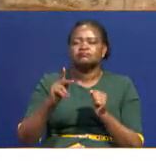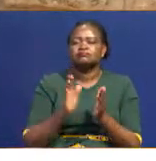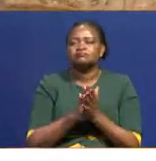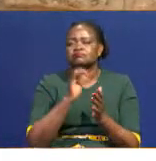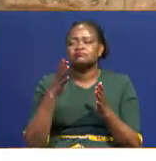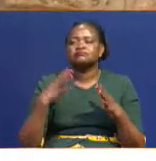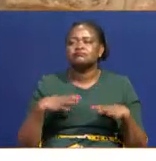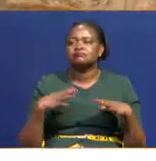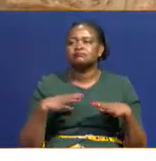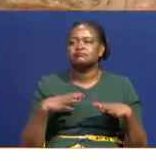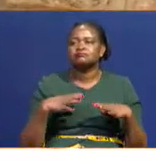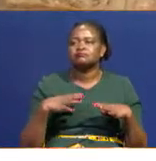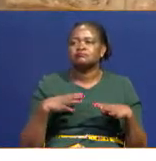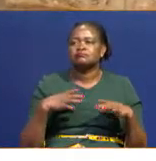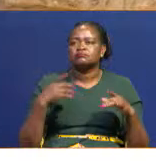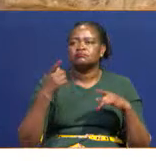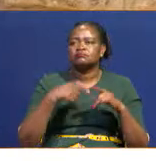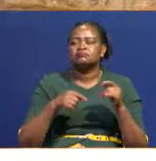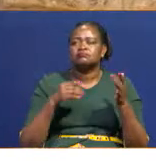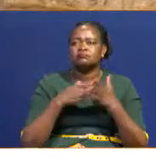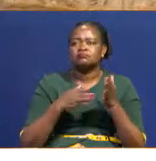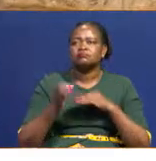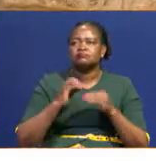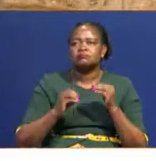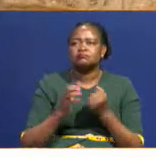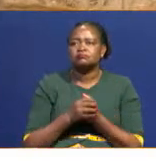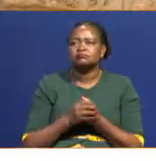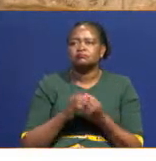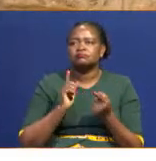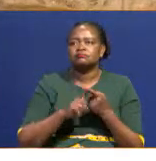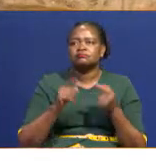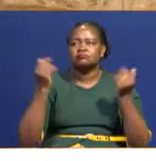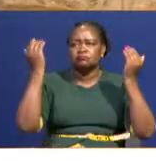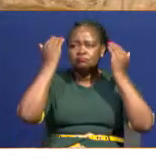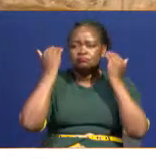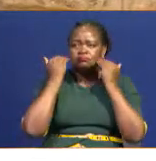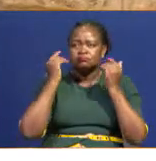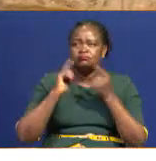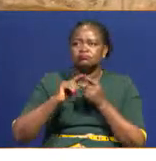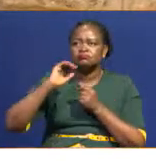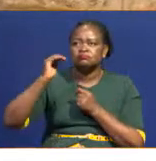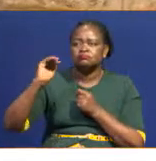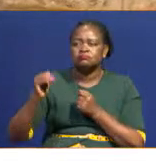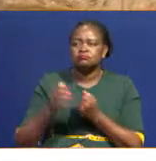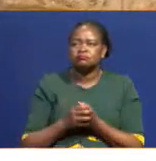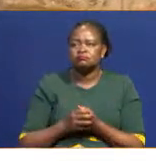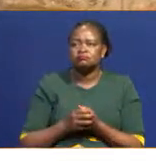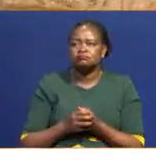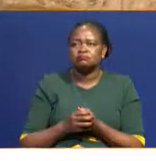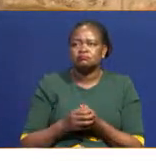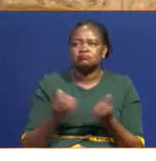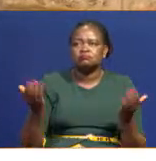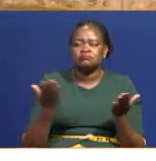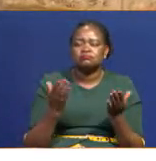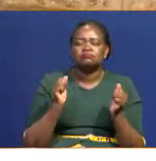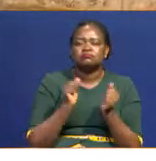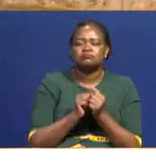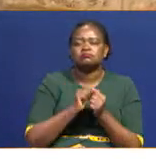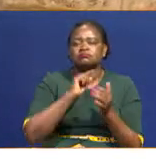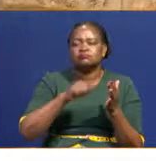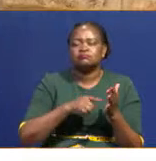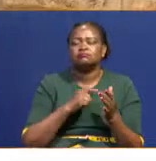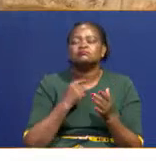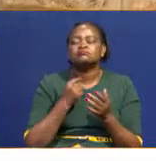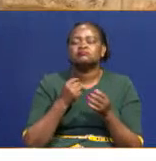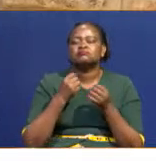co-accused persons from the EACC to the courts here at Milimani, where 10 offences were placed